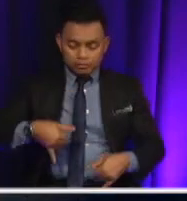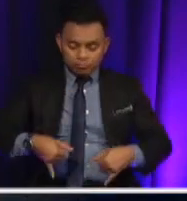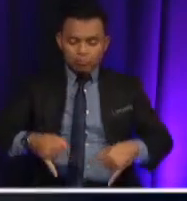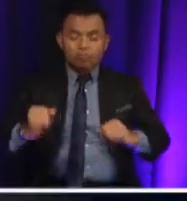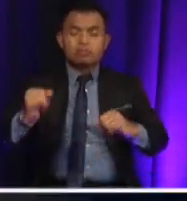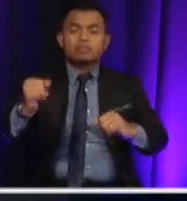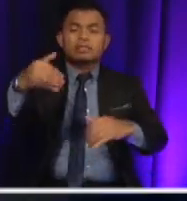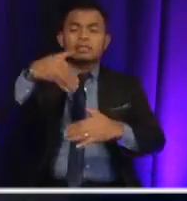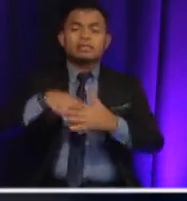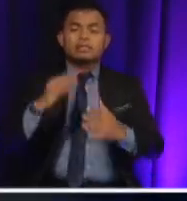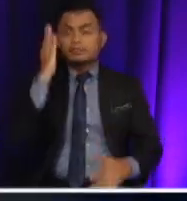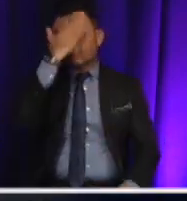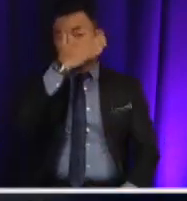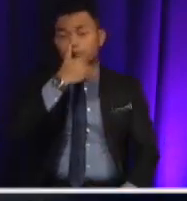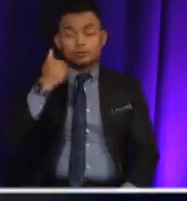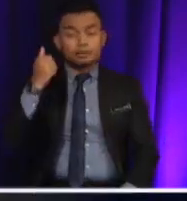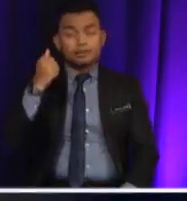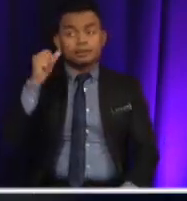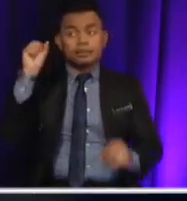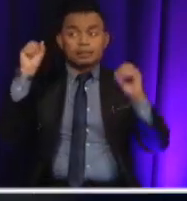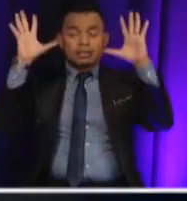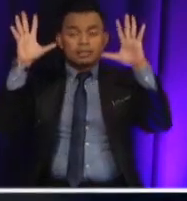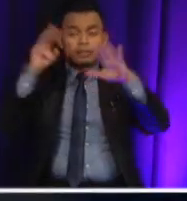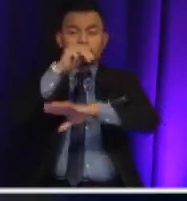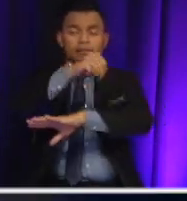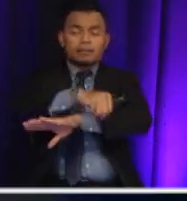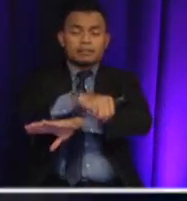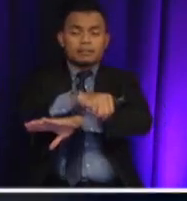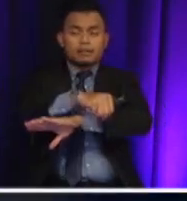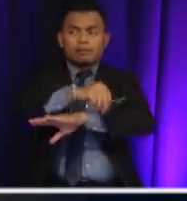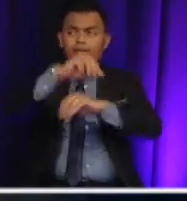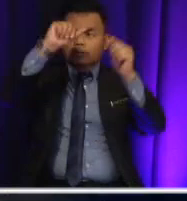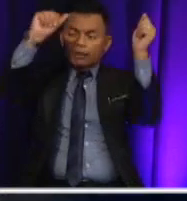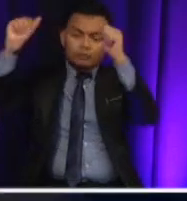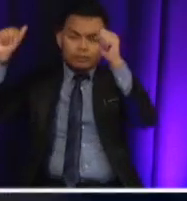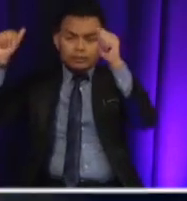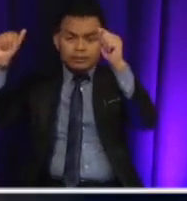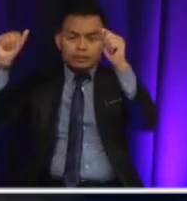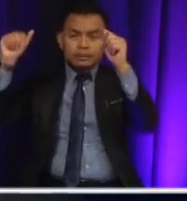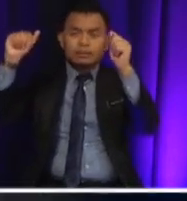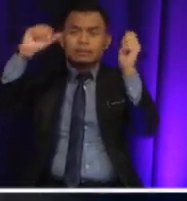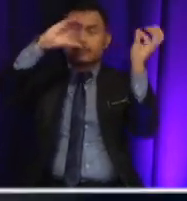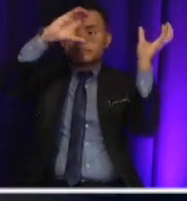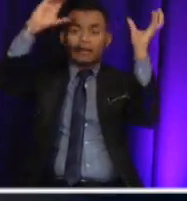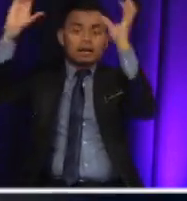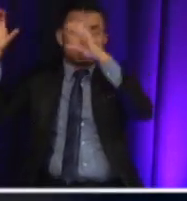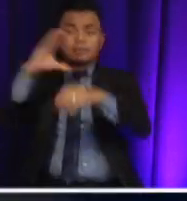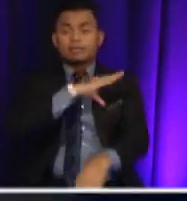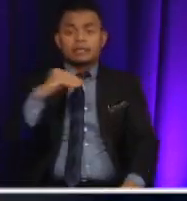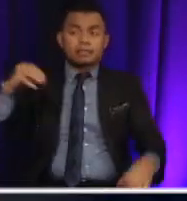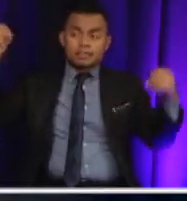beauty like the night of cloudless climes and starry